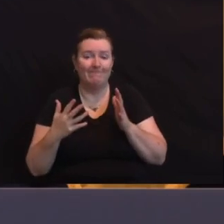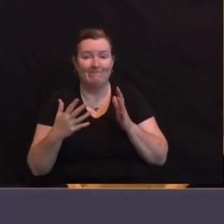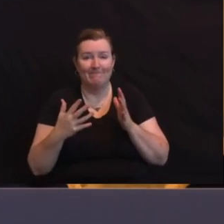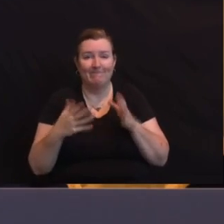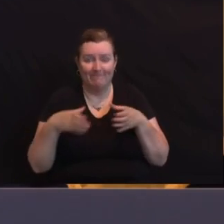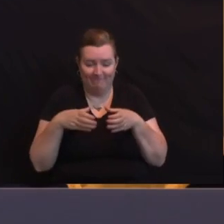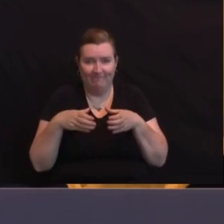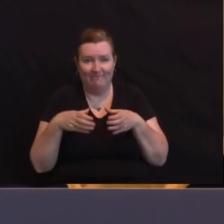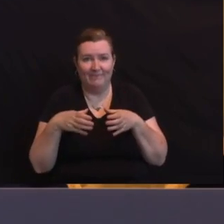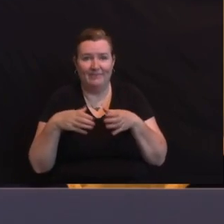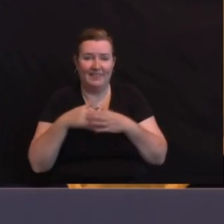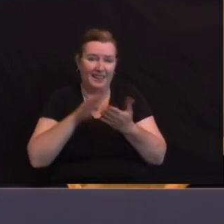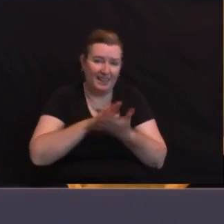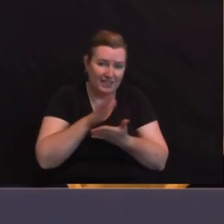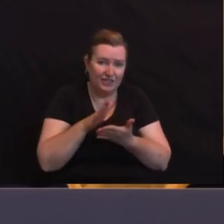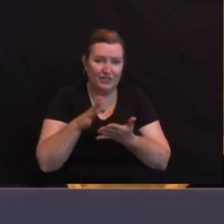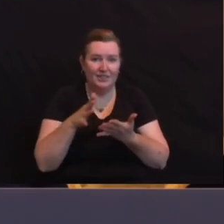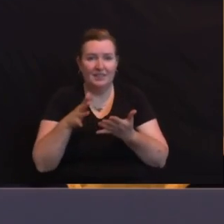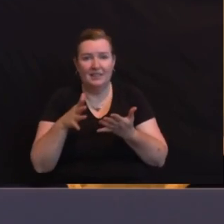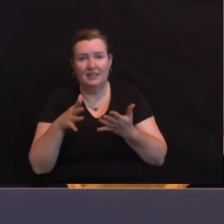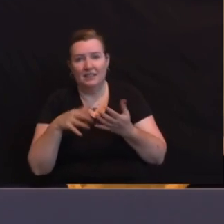always. Pat, we got...